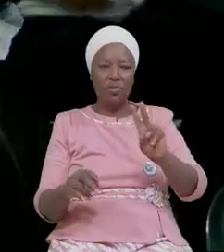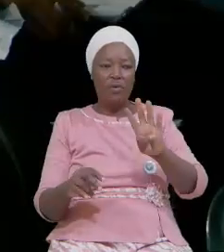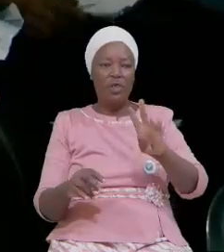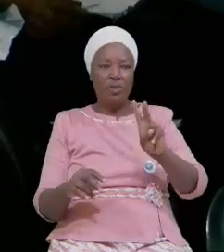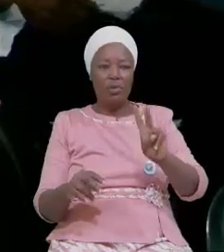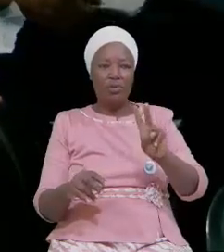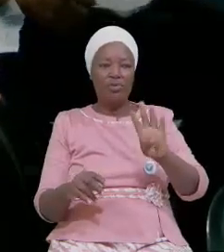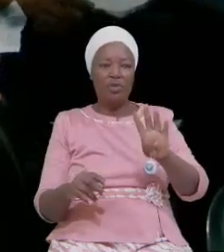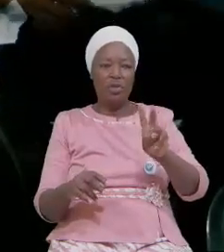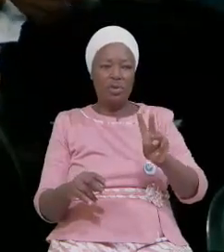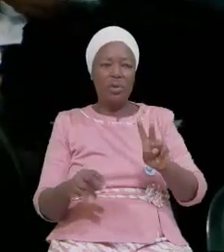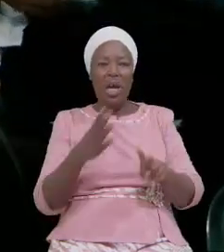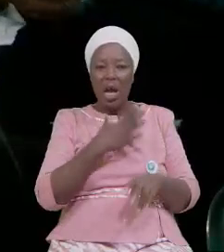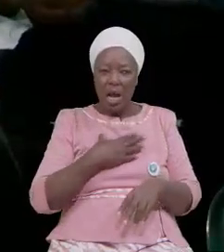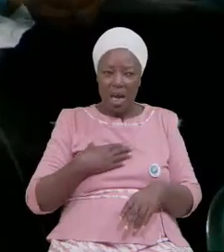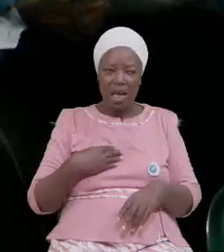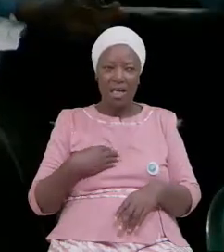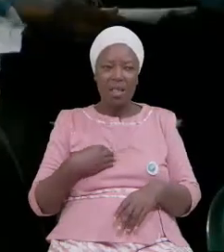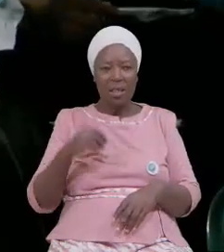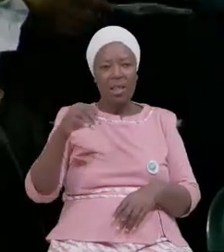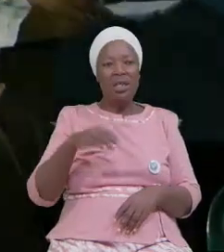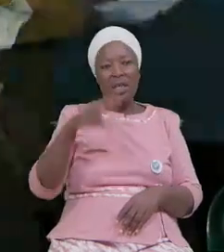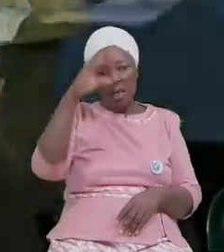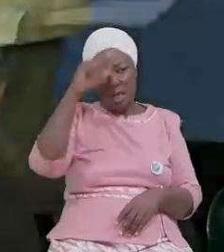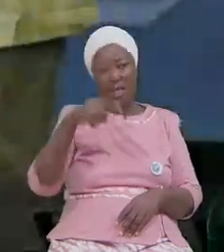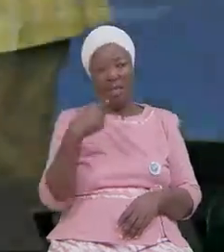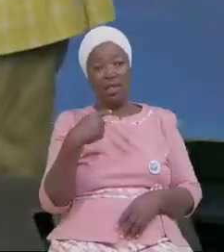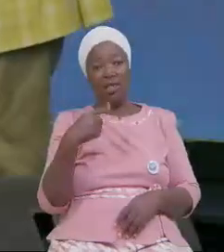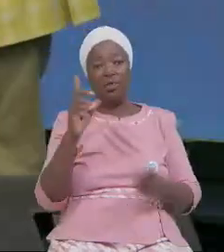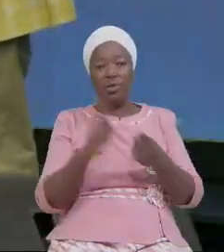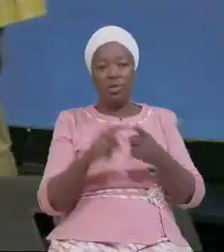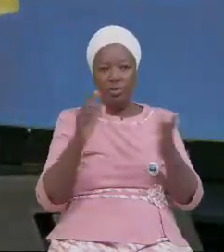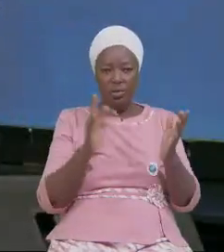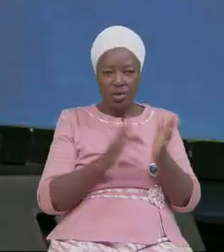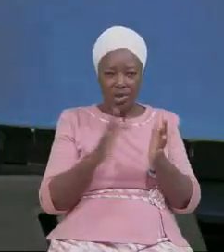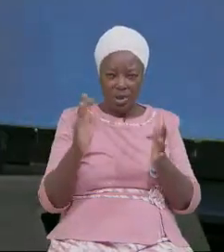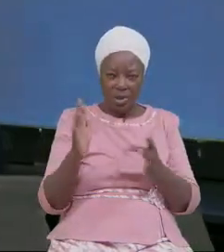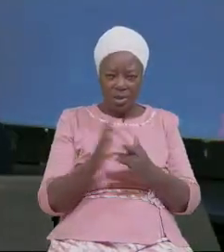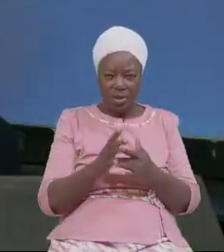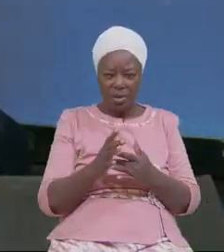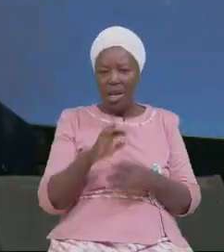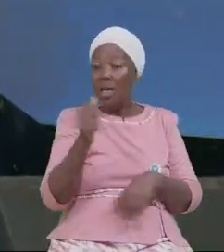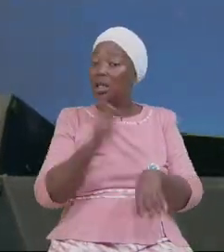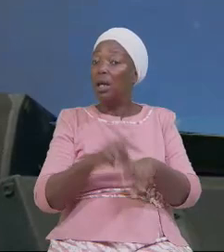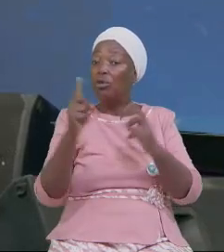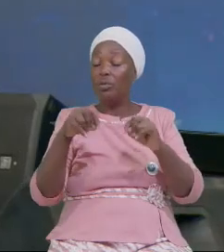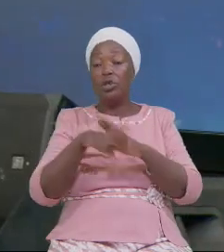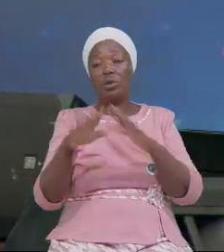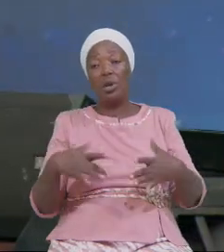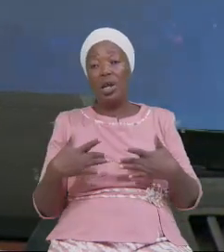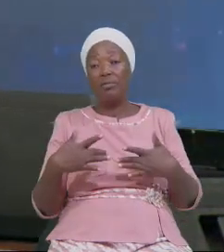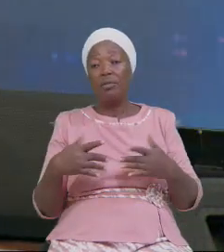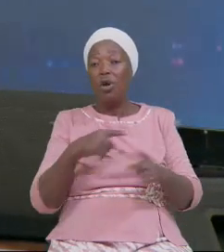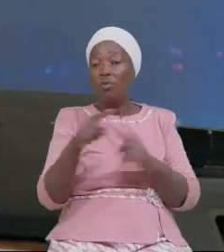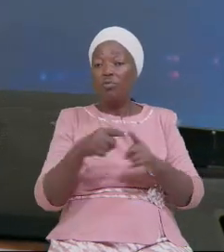42, and he said unto Jesus, a time comes in your life when you